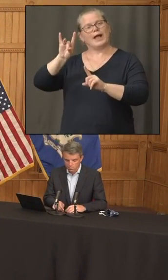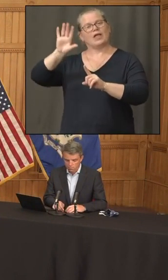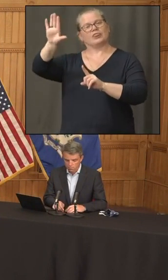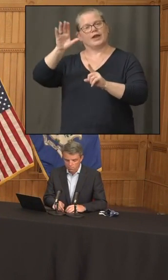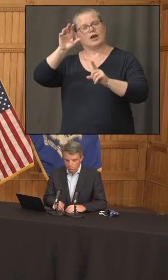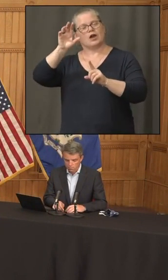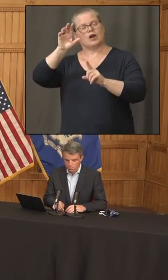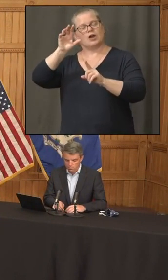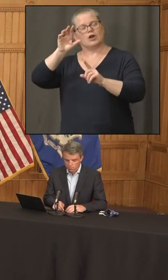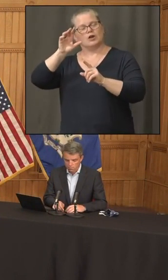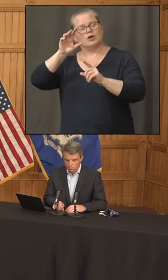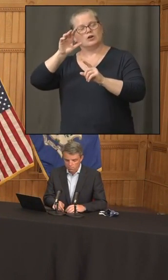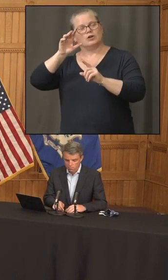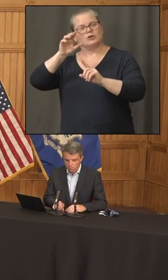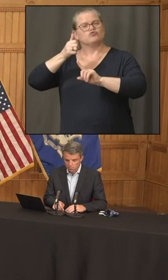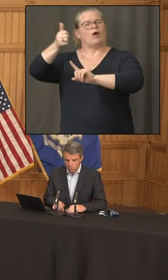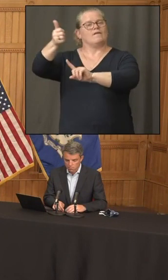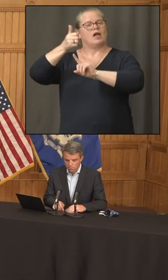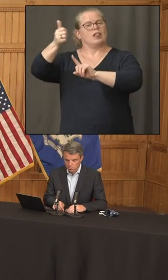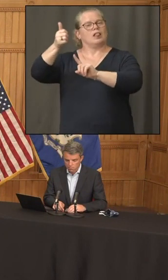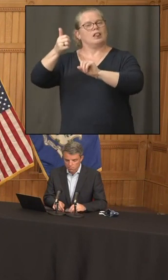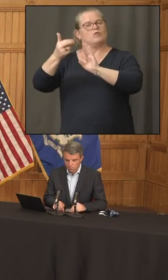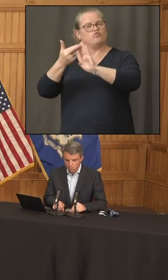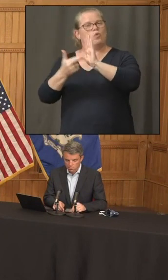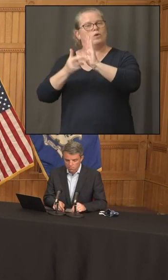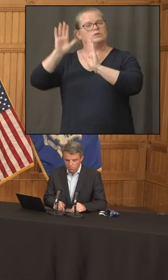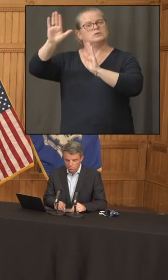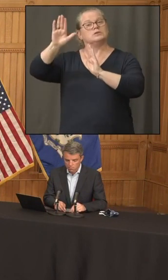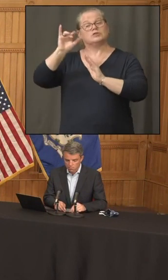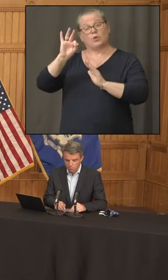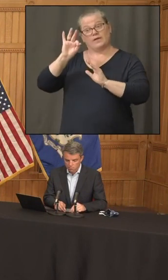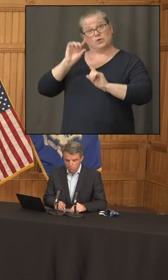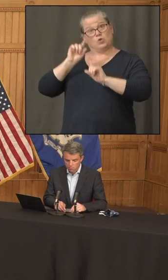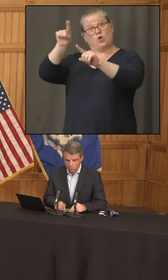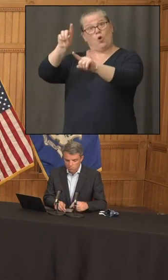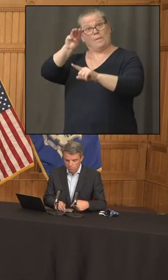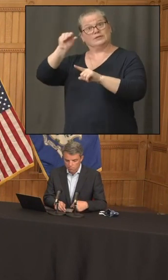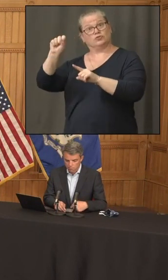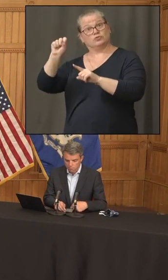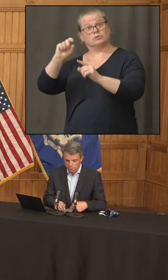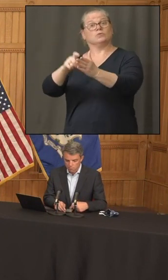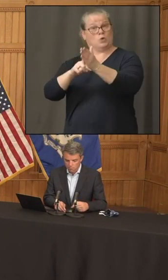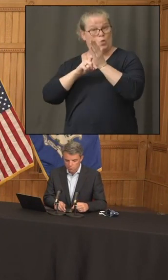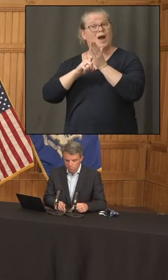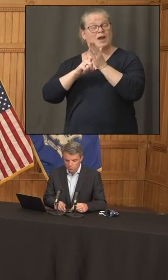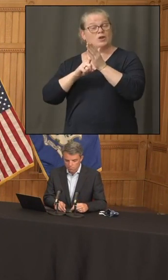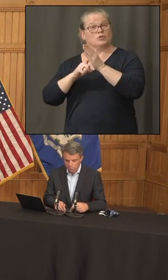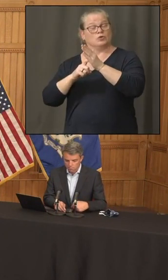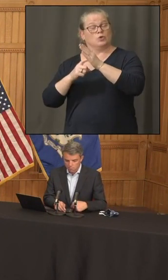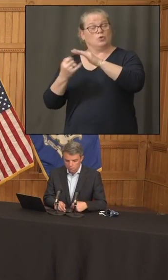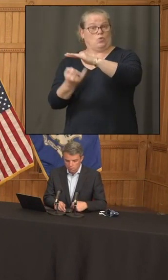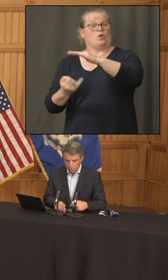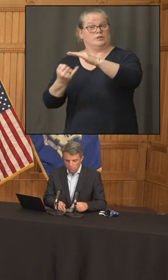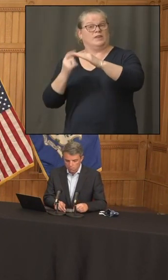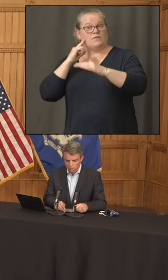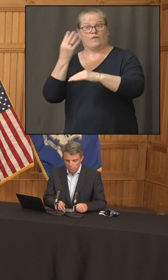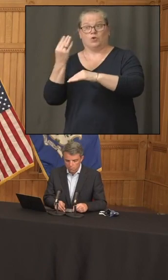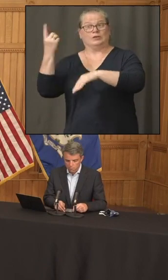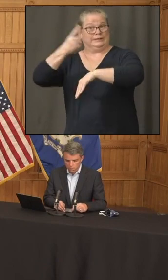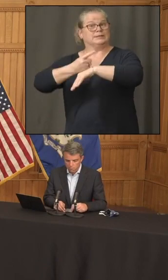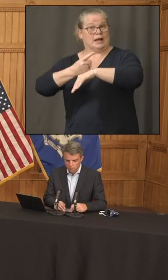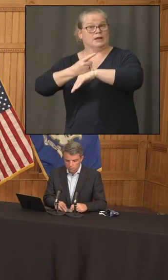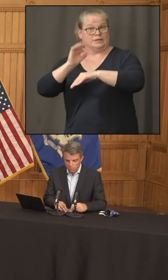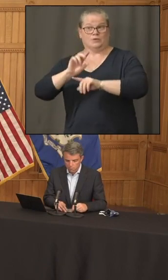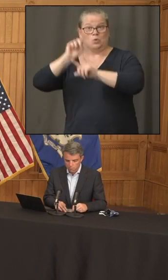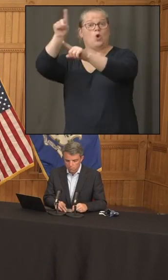to Massachusetts are instructed to self-quarantine for 14 days. So Massachusetts has been having something similar to this fact that's